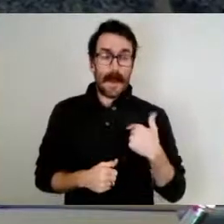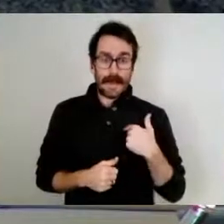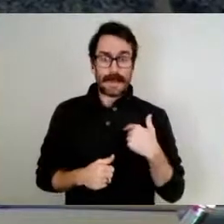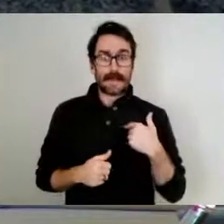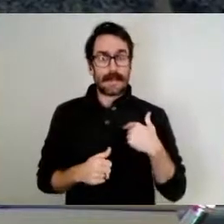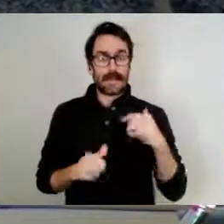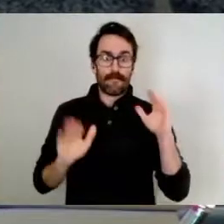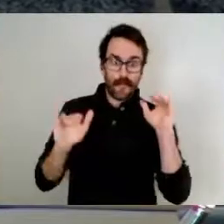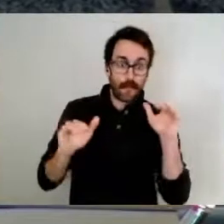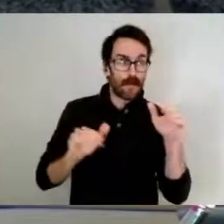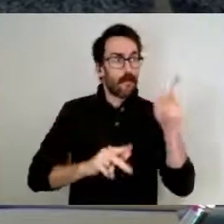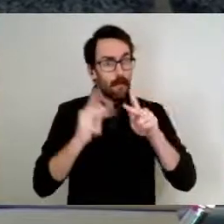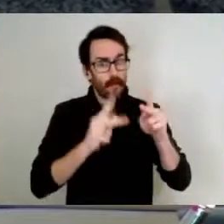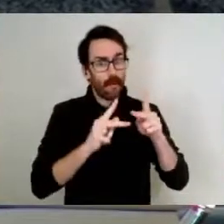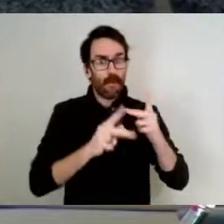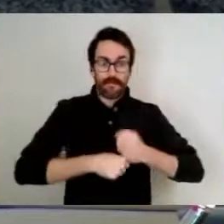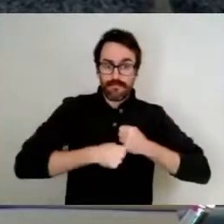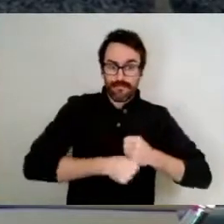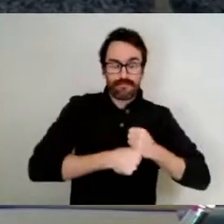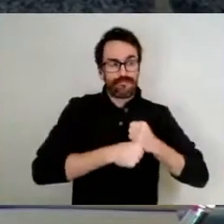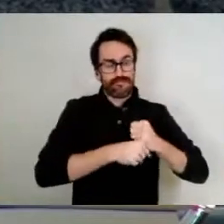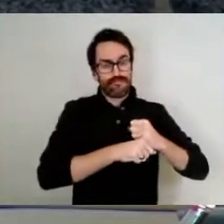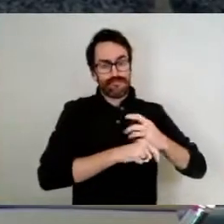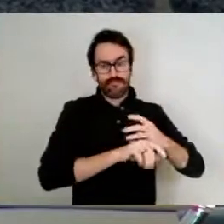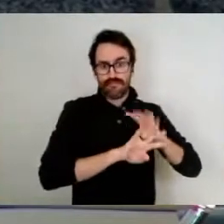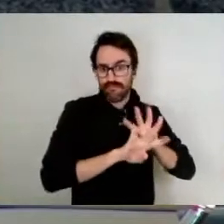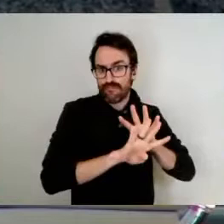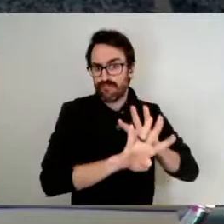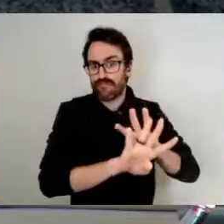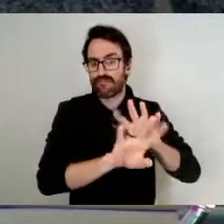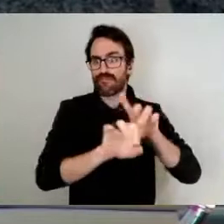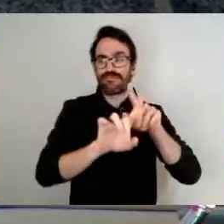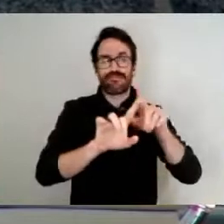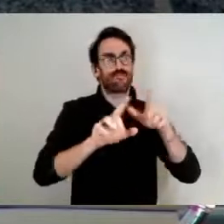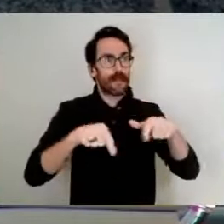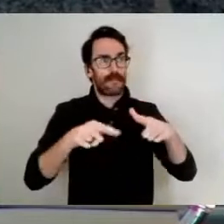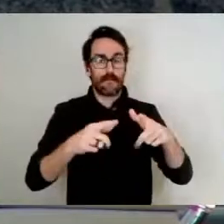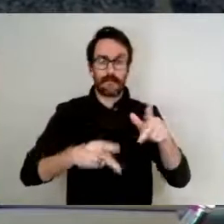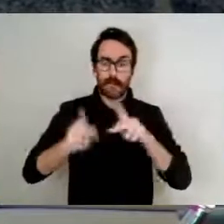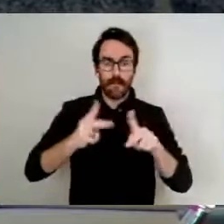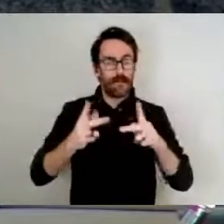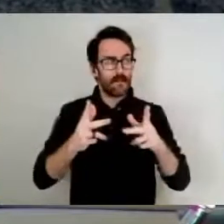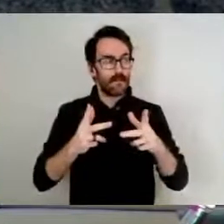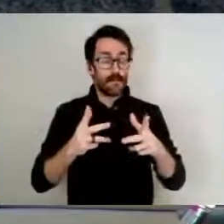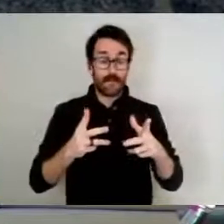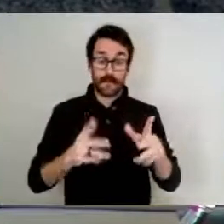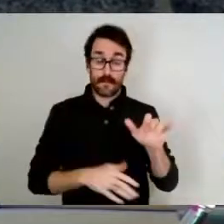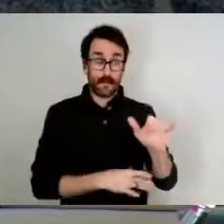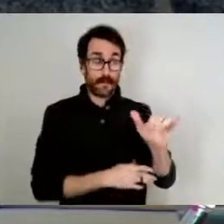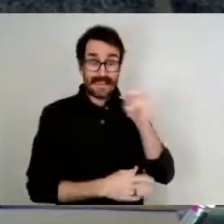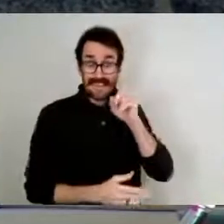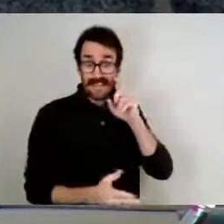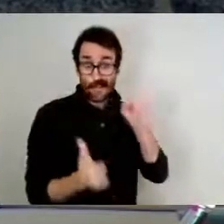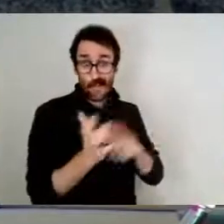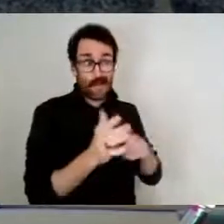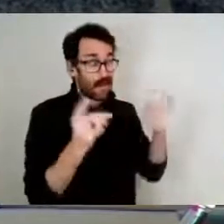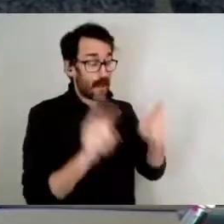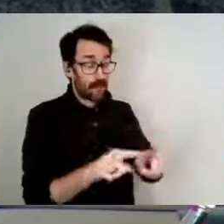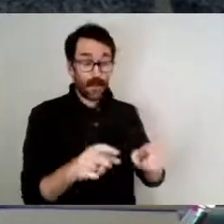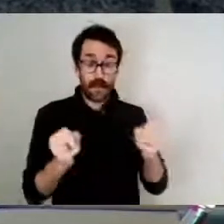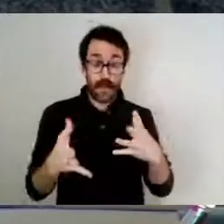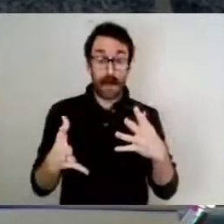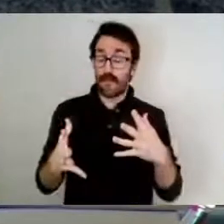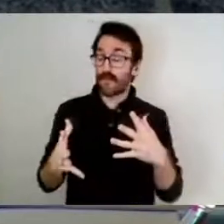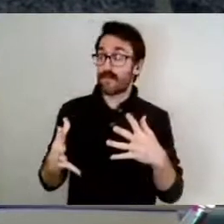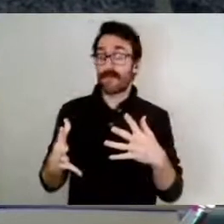Sorry, Laura, is that a question for me? For you, and I think for Mr. Bell, if he has any details on the investigation. Yeah,